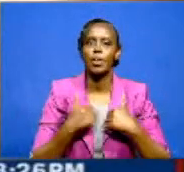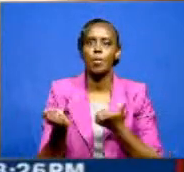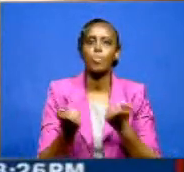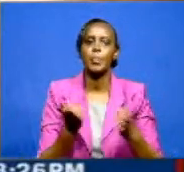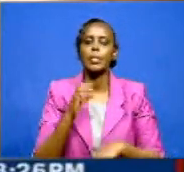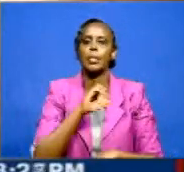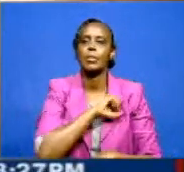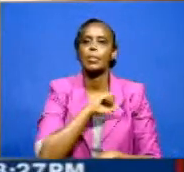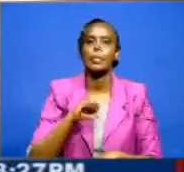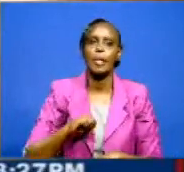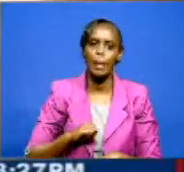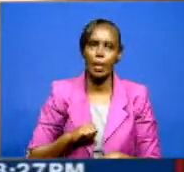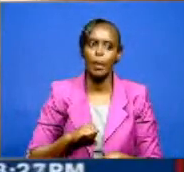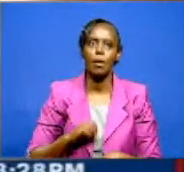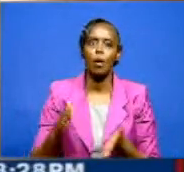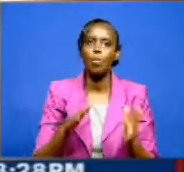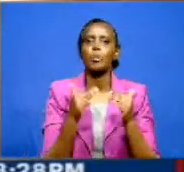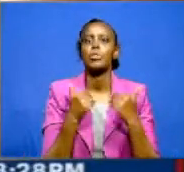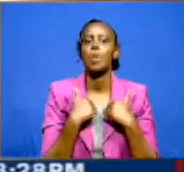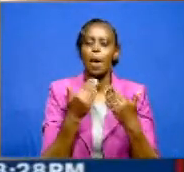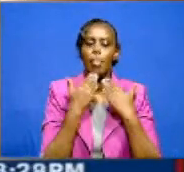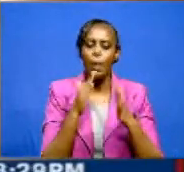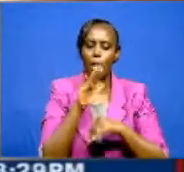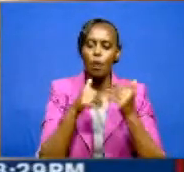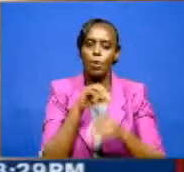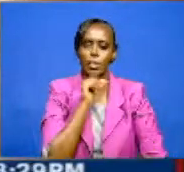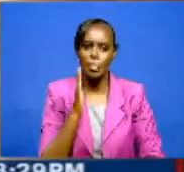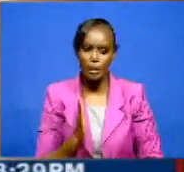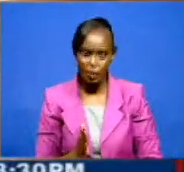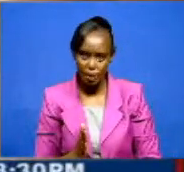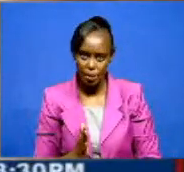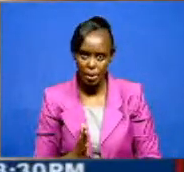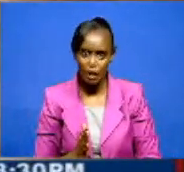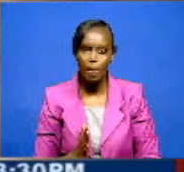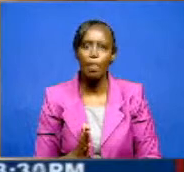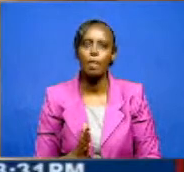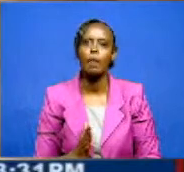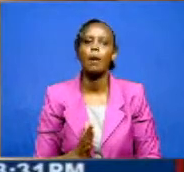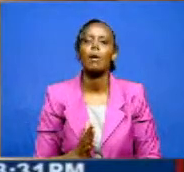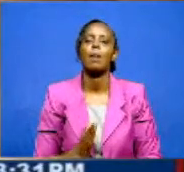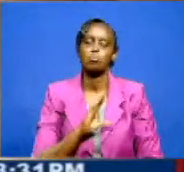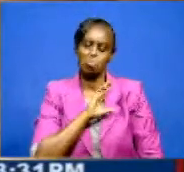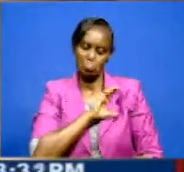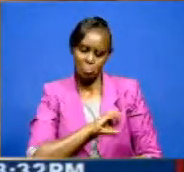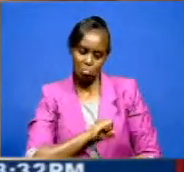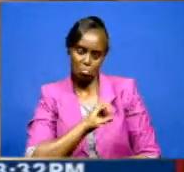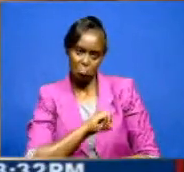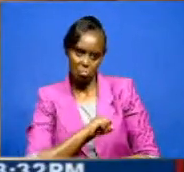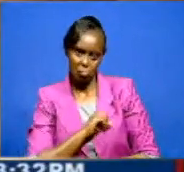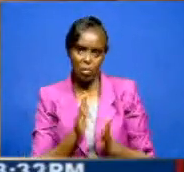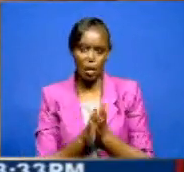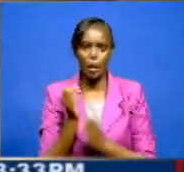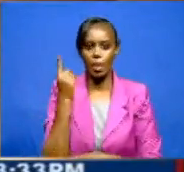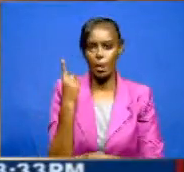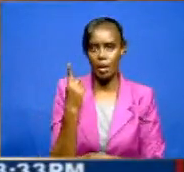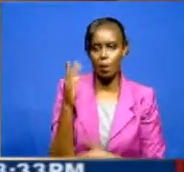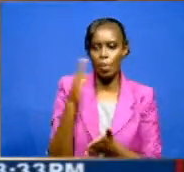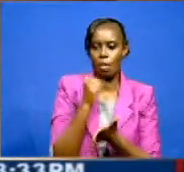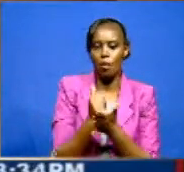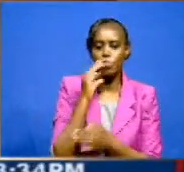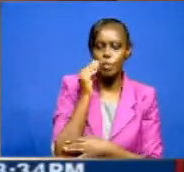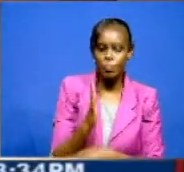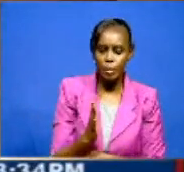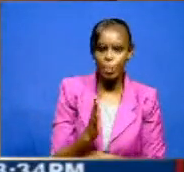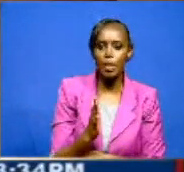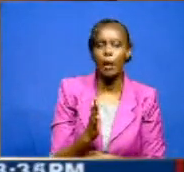Senate. I take this opportunity to thank all senators for their patience and understanding as the Office of the Speaker and that of the